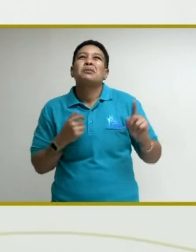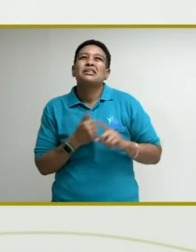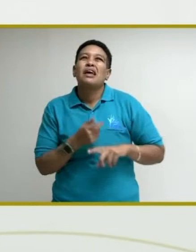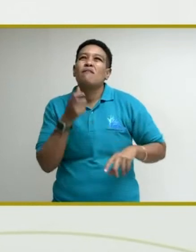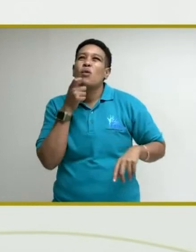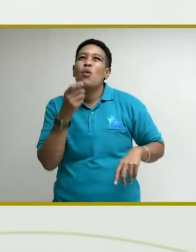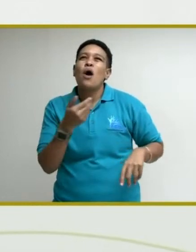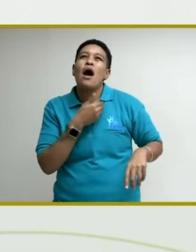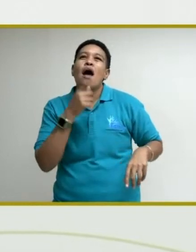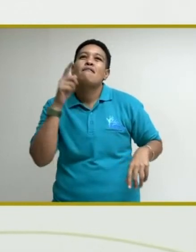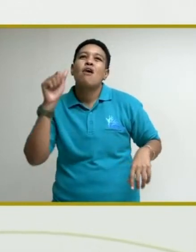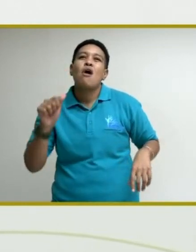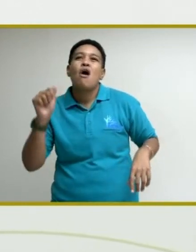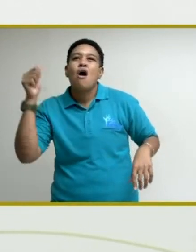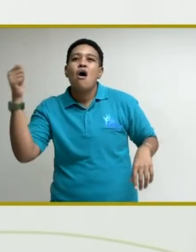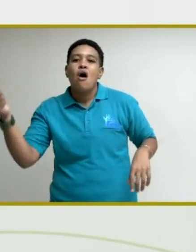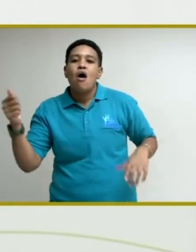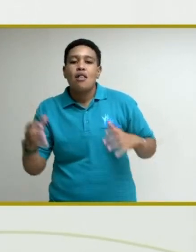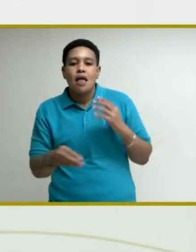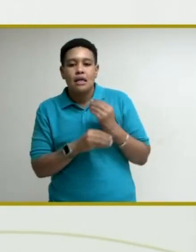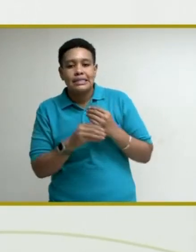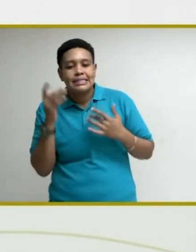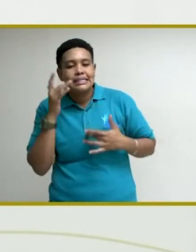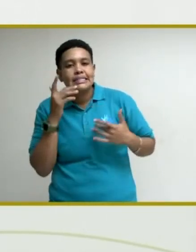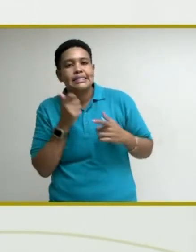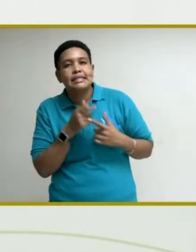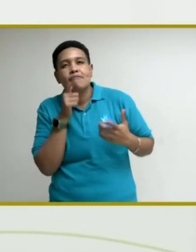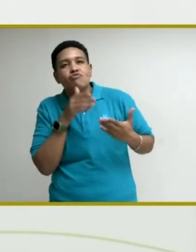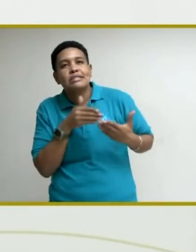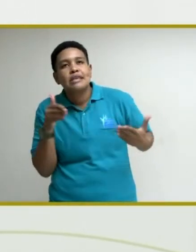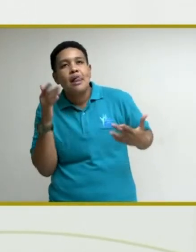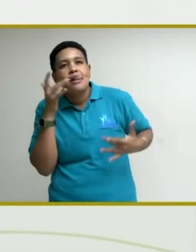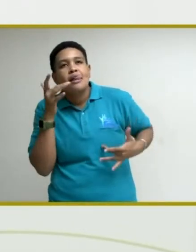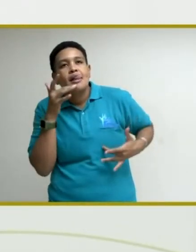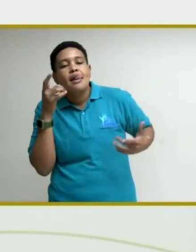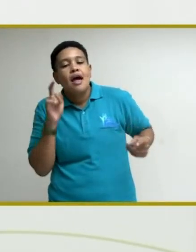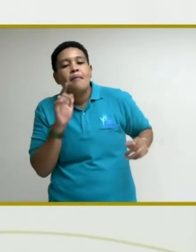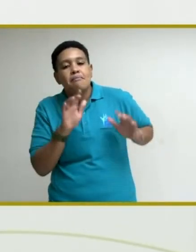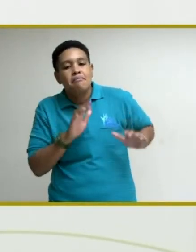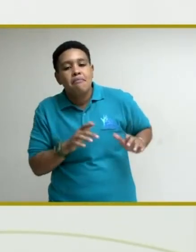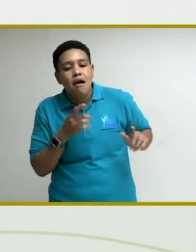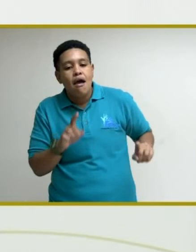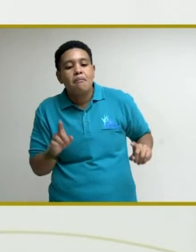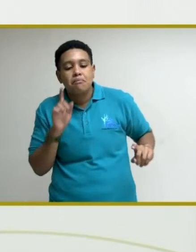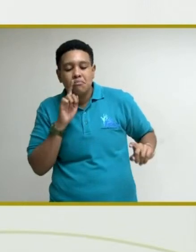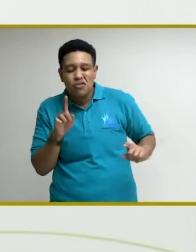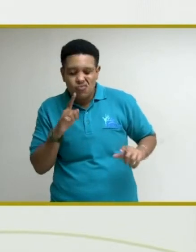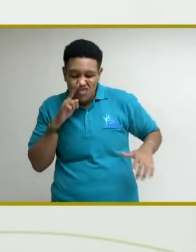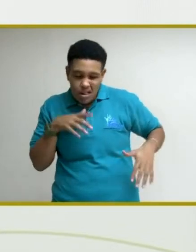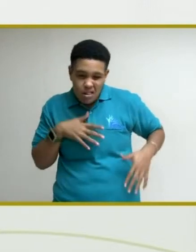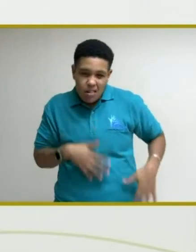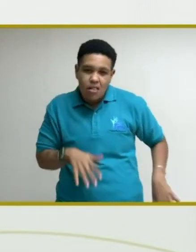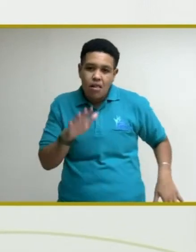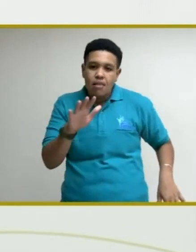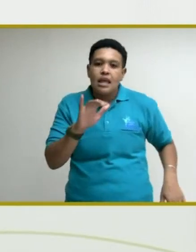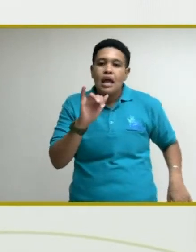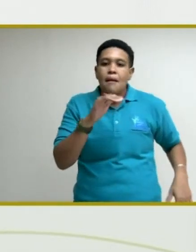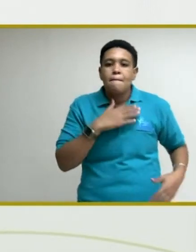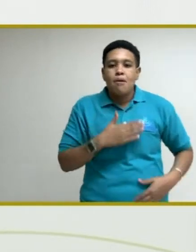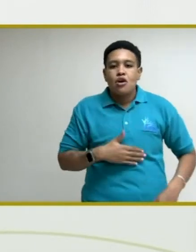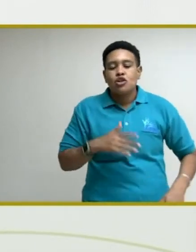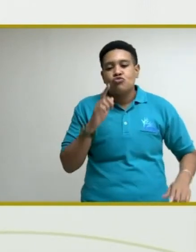who have other comorbidities that are just generally ill, and there is a depression of their immune